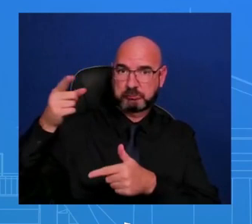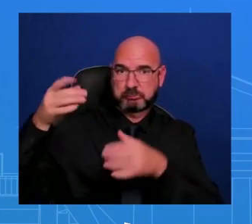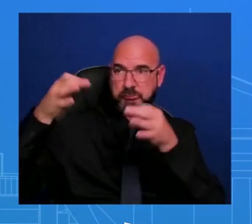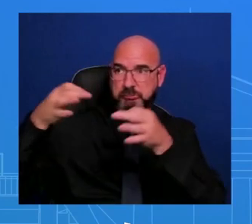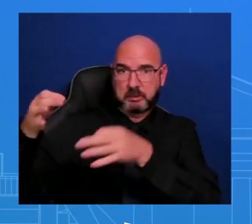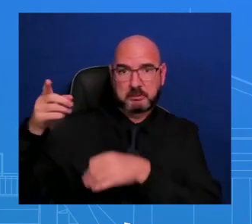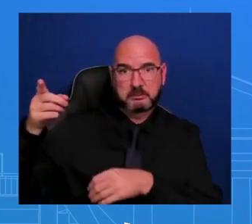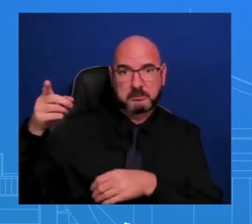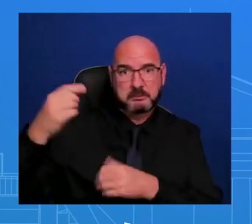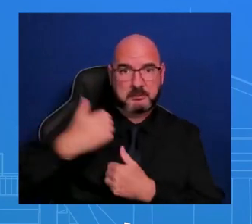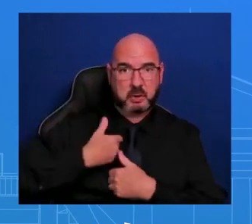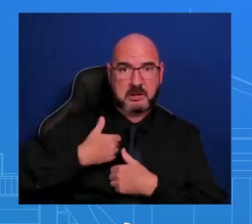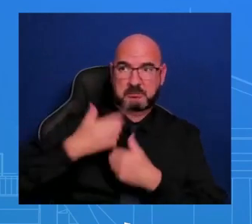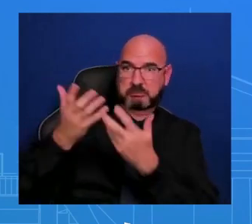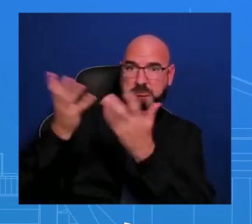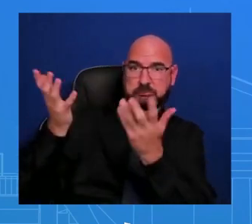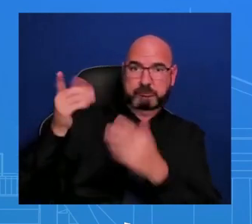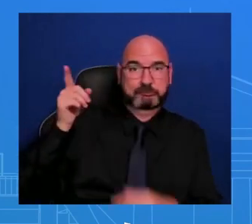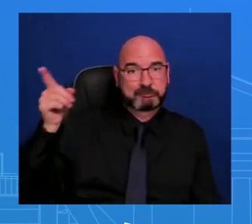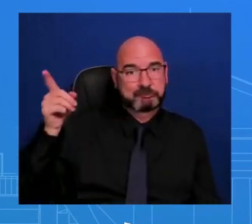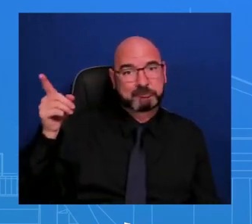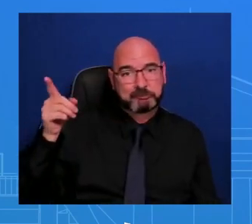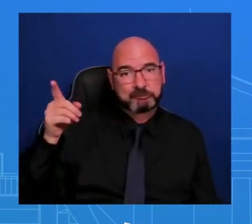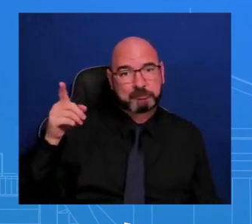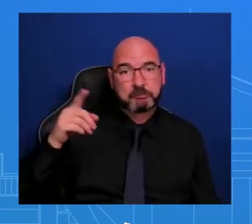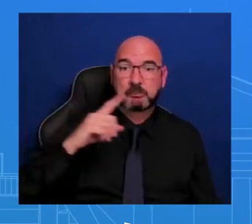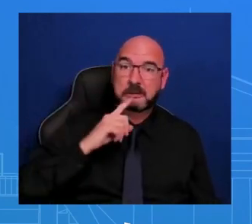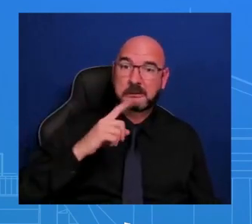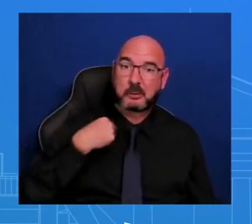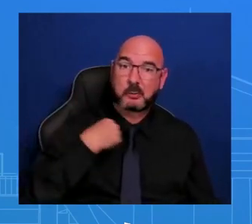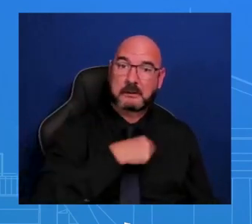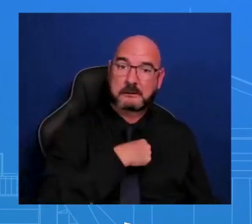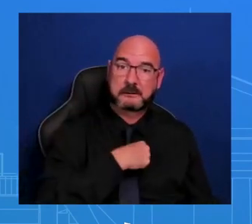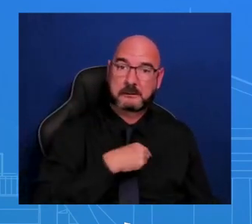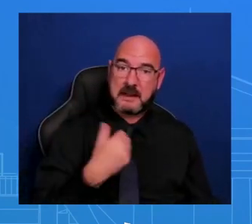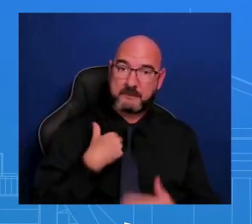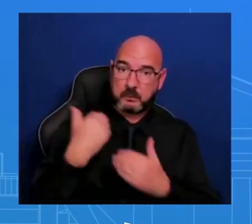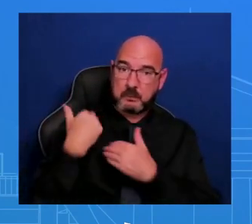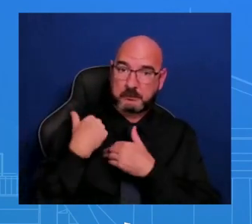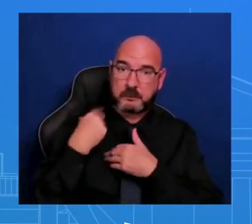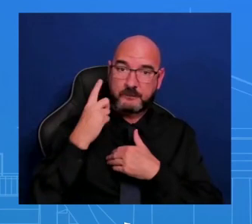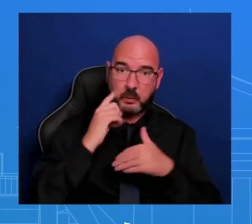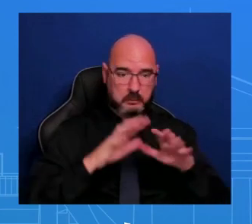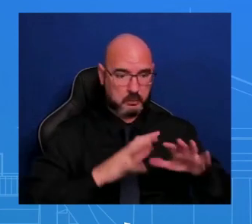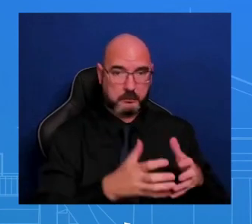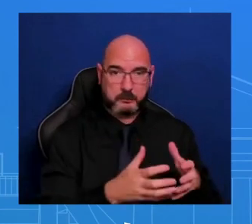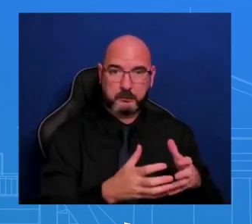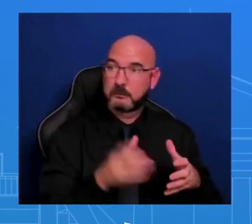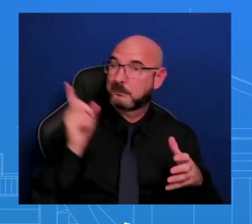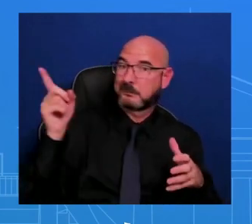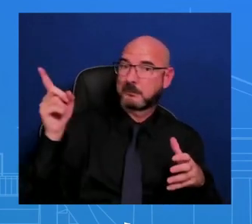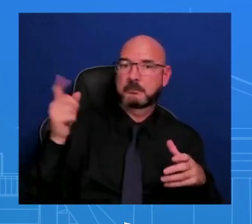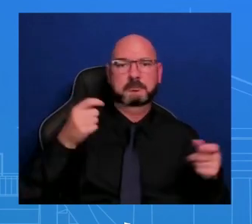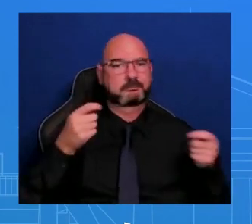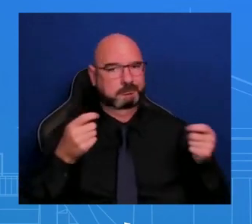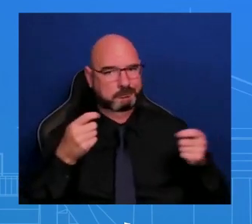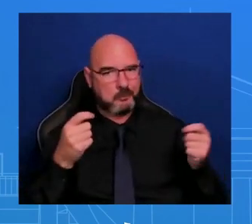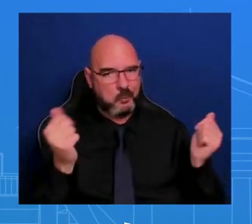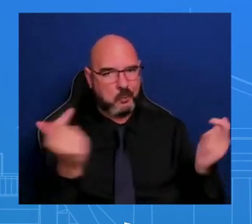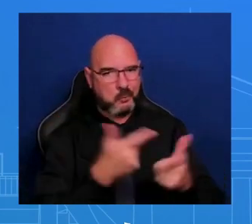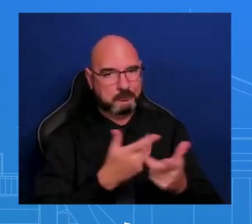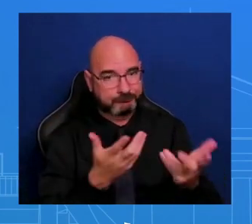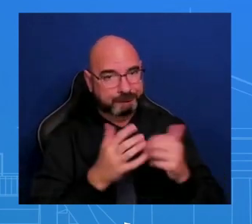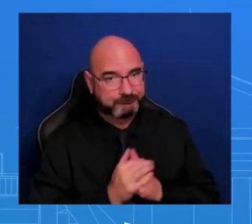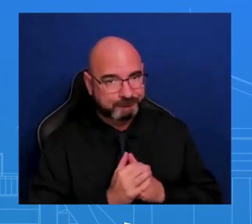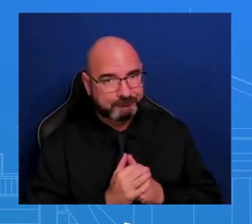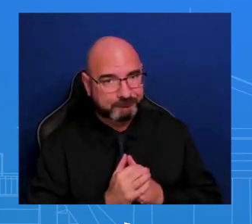has truly global responsibilities, and he's managing it all. Now, it would be really helpful if he could also get the support of Congress up on Capitol Hill,